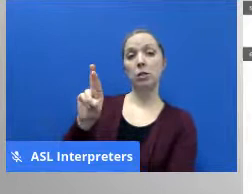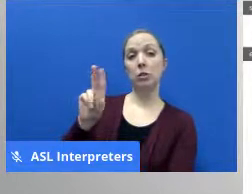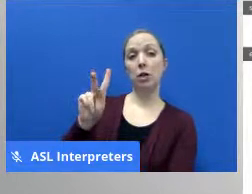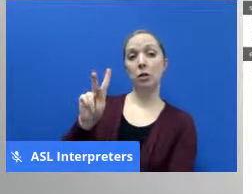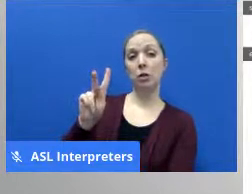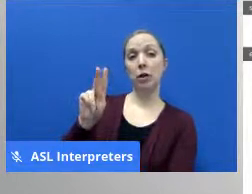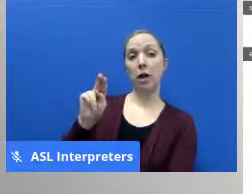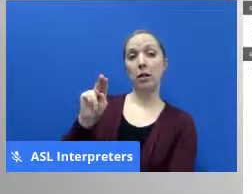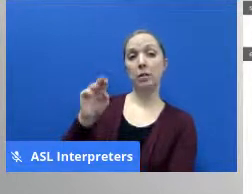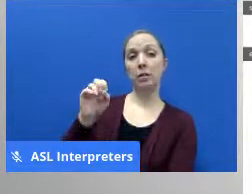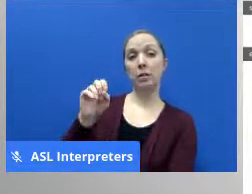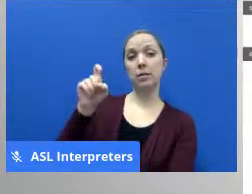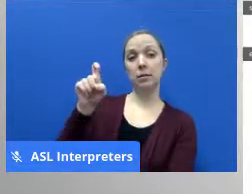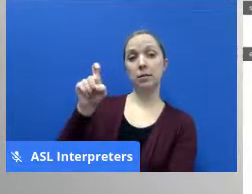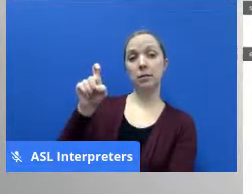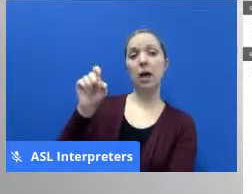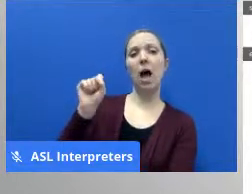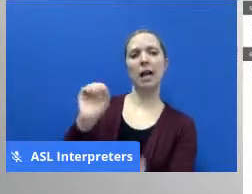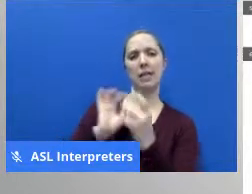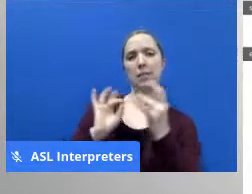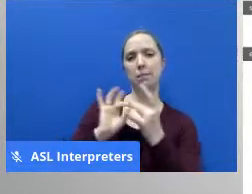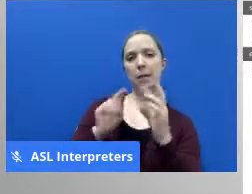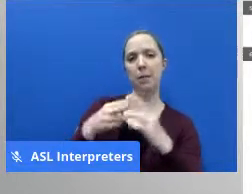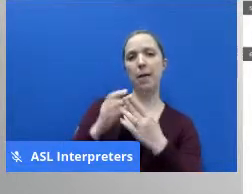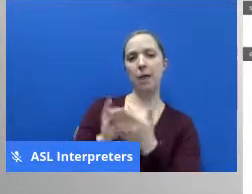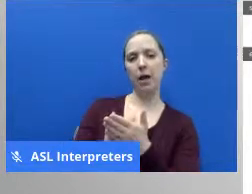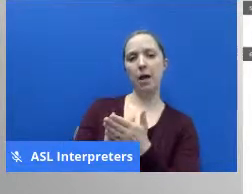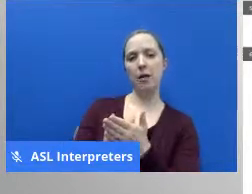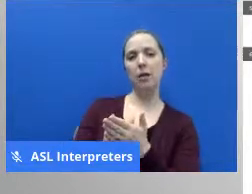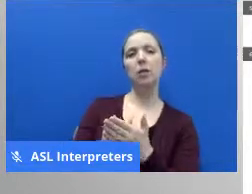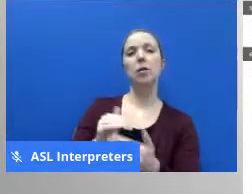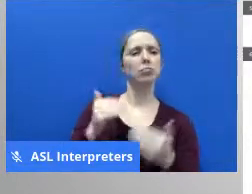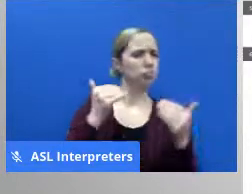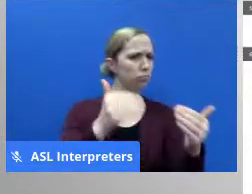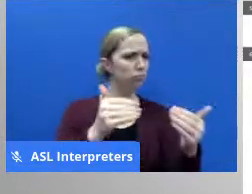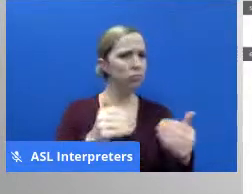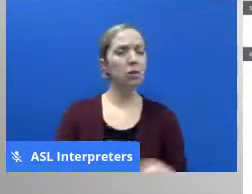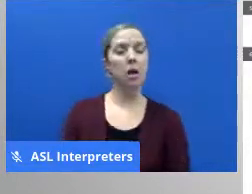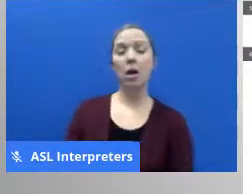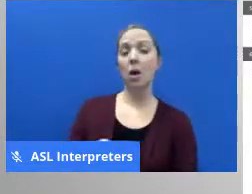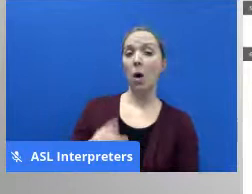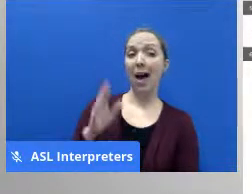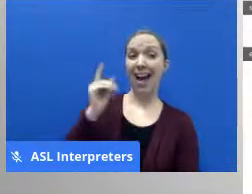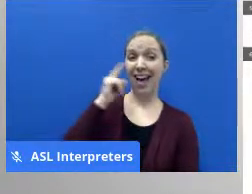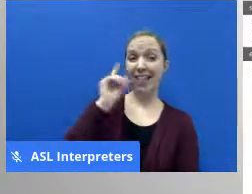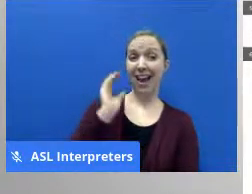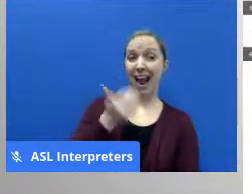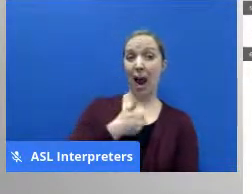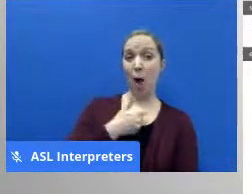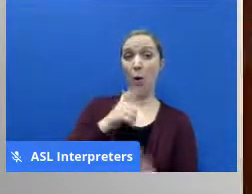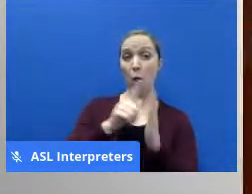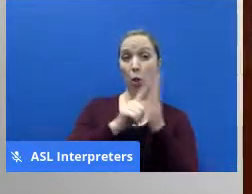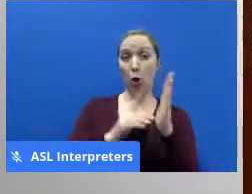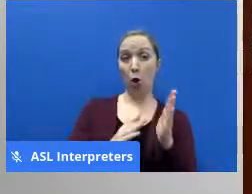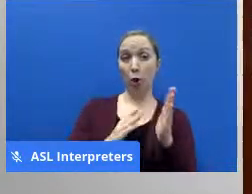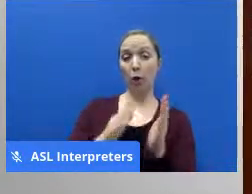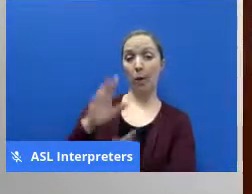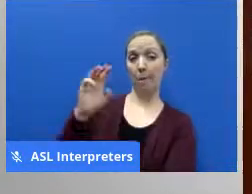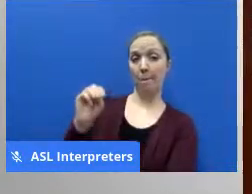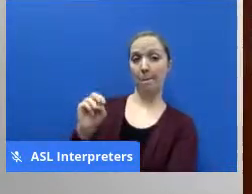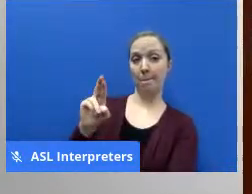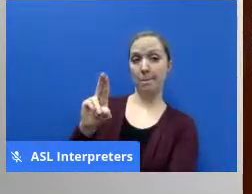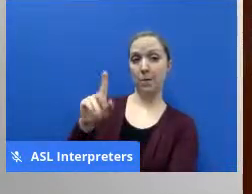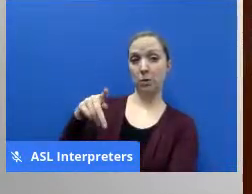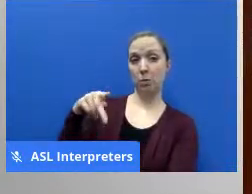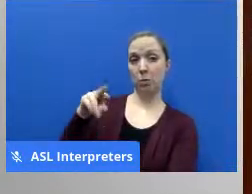because I think that certainly our council, Mr. Pruitt, and for many years Don Myers